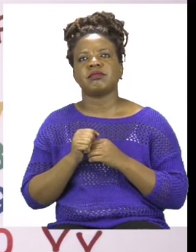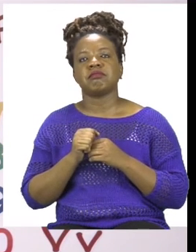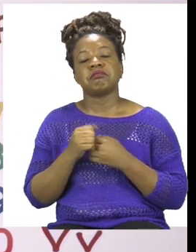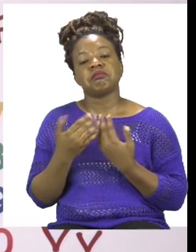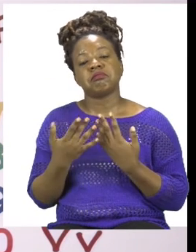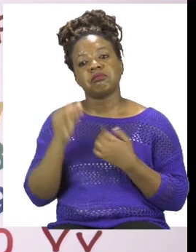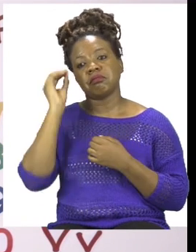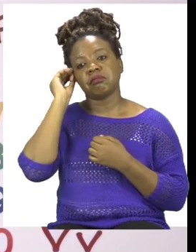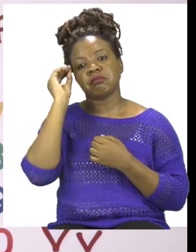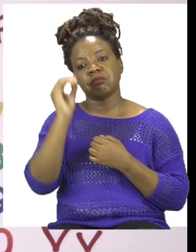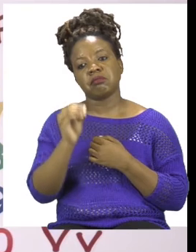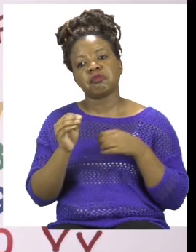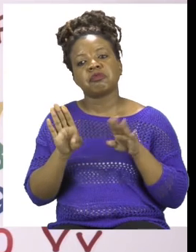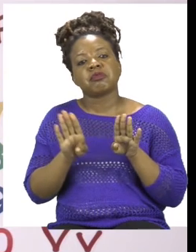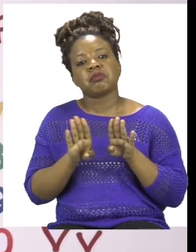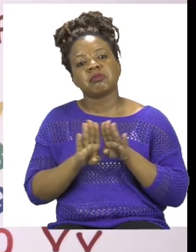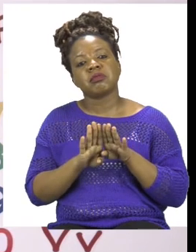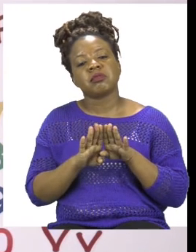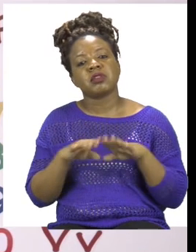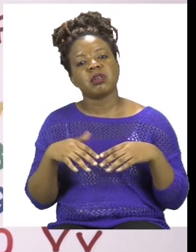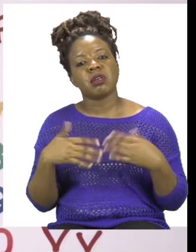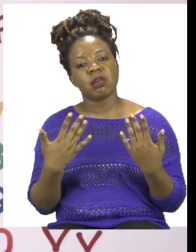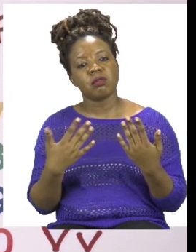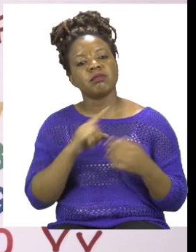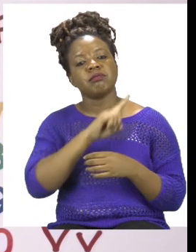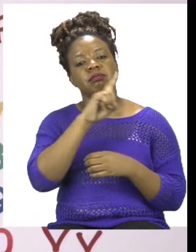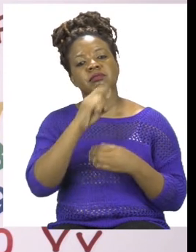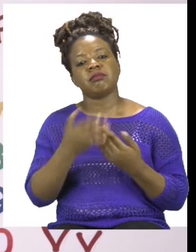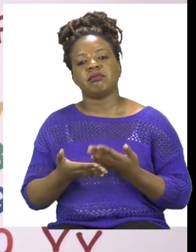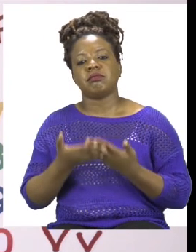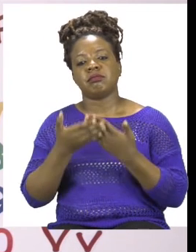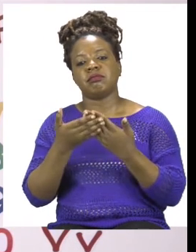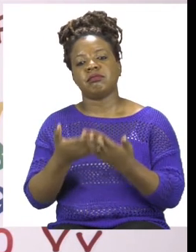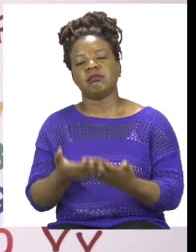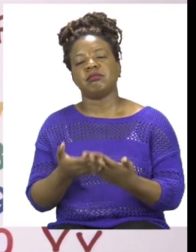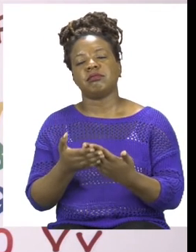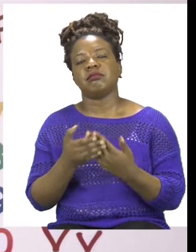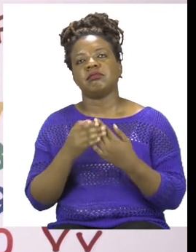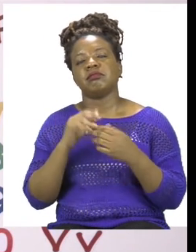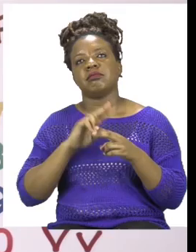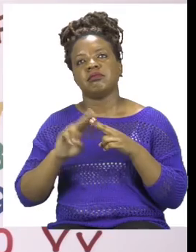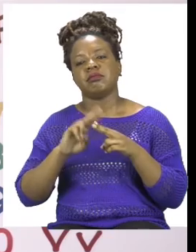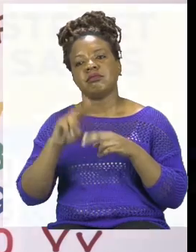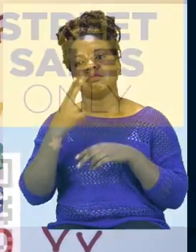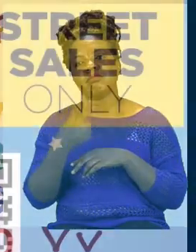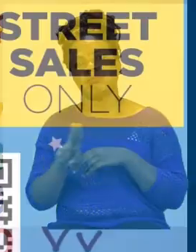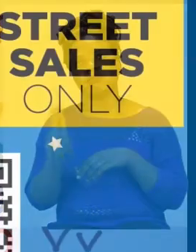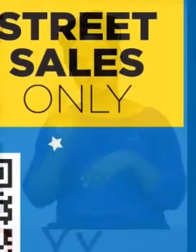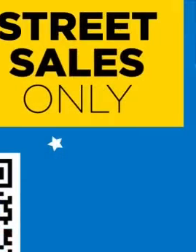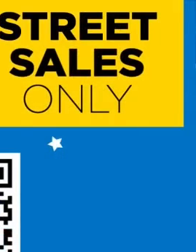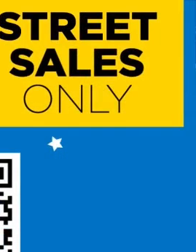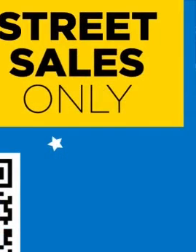do, you can always ask an adult for help. Take your time boys and girls and I'll see you soon after the advert break.